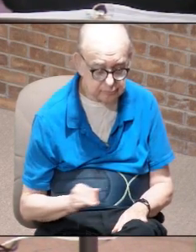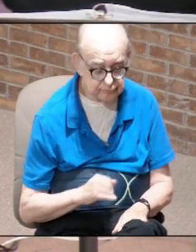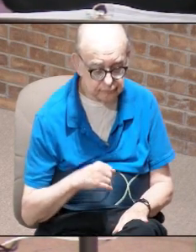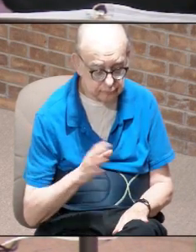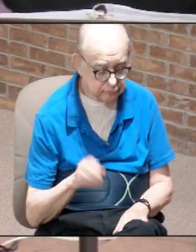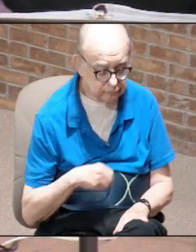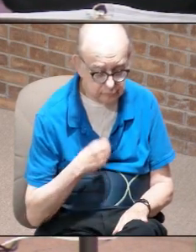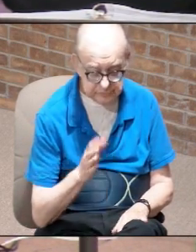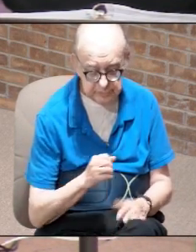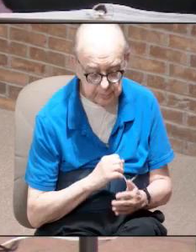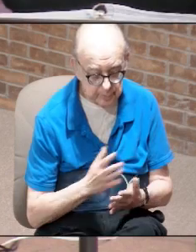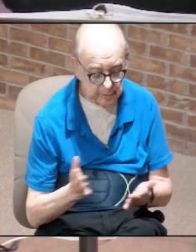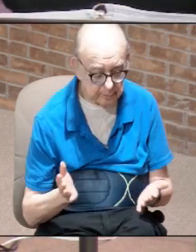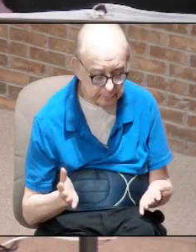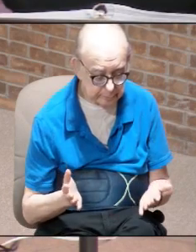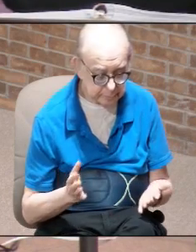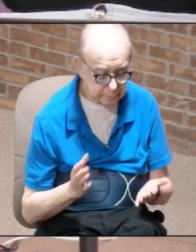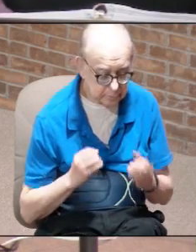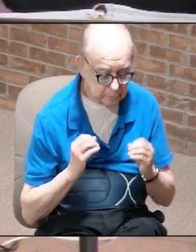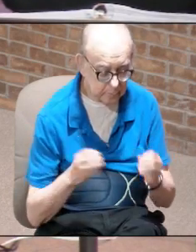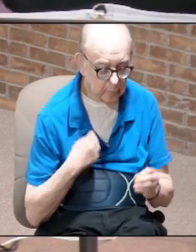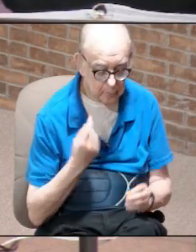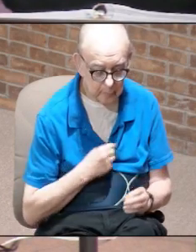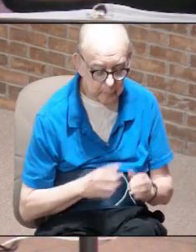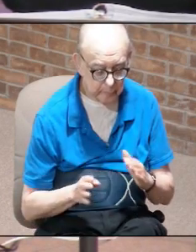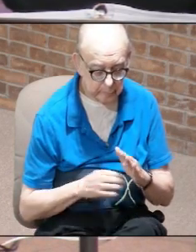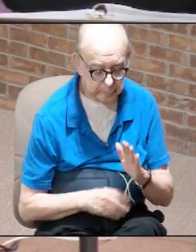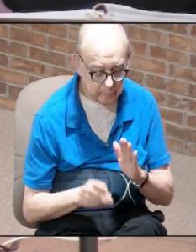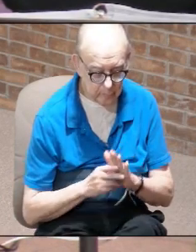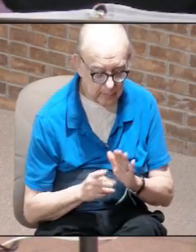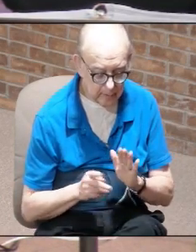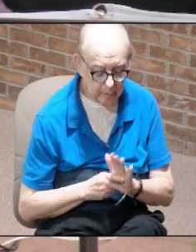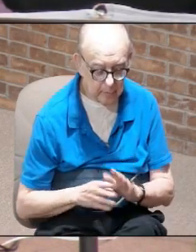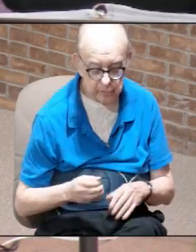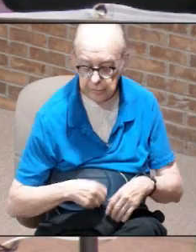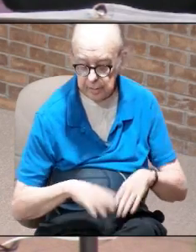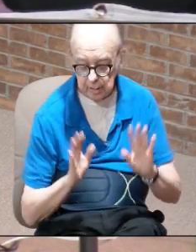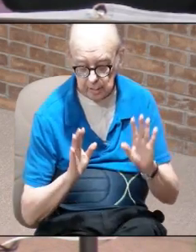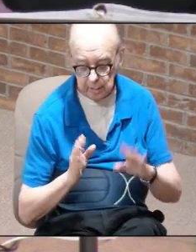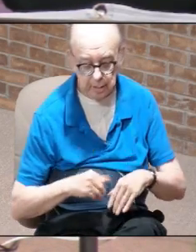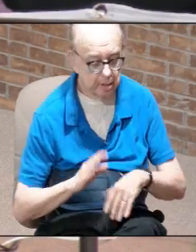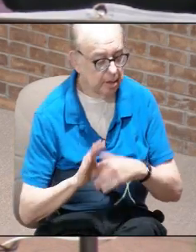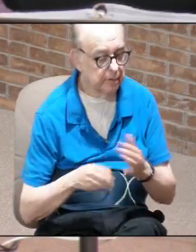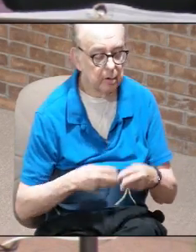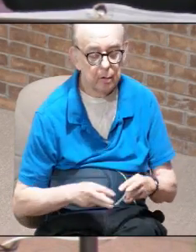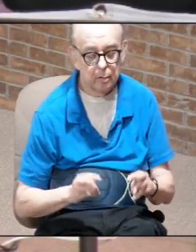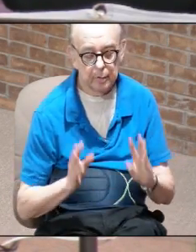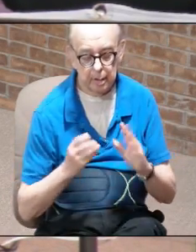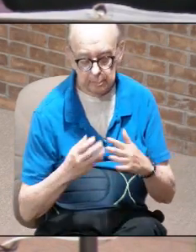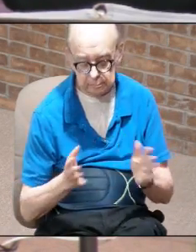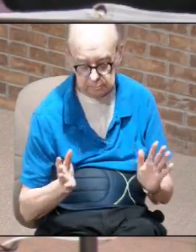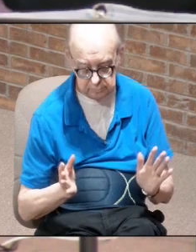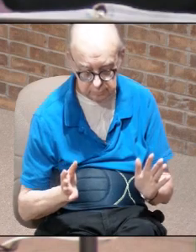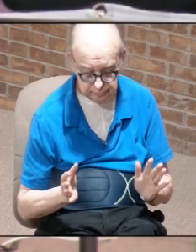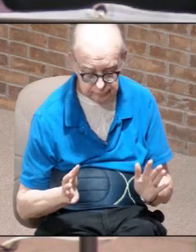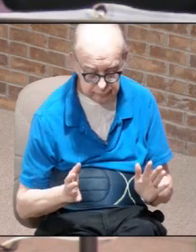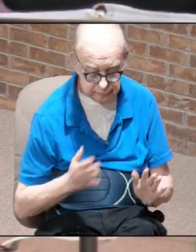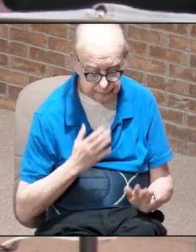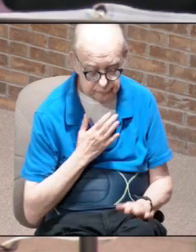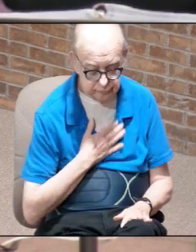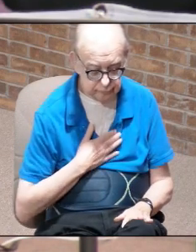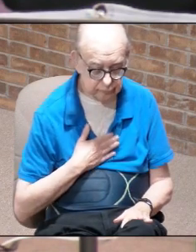He's giving it all away. So He's teaching us a basic principle. Give it up. Give it all away.